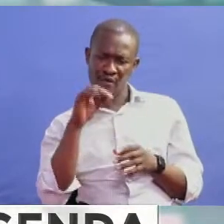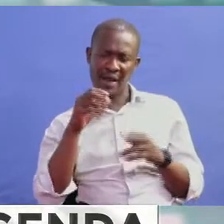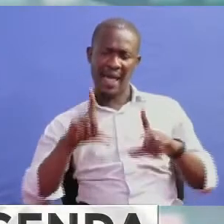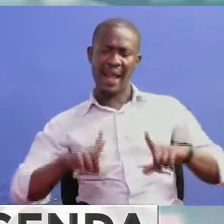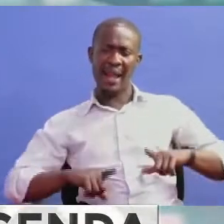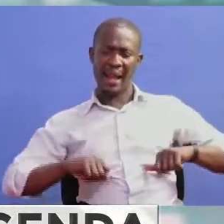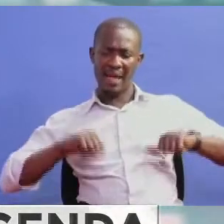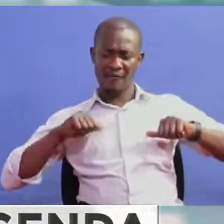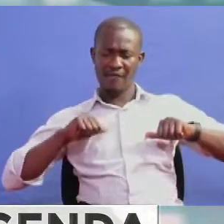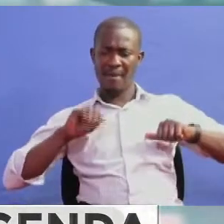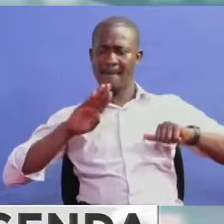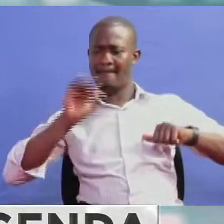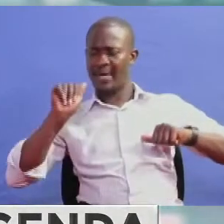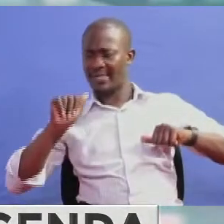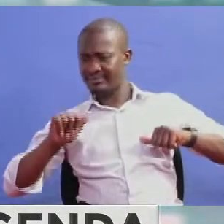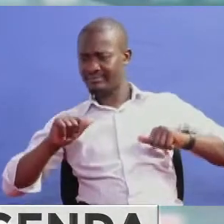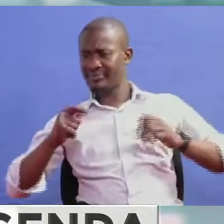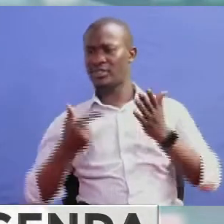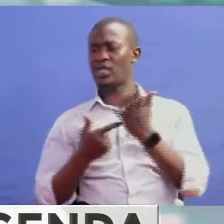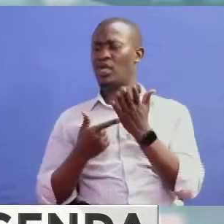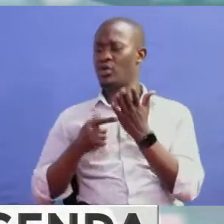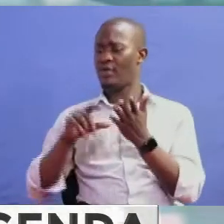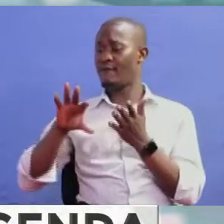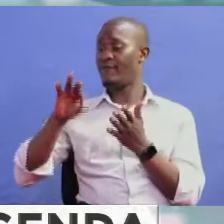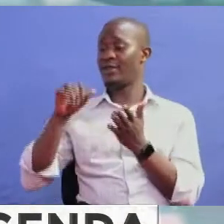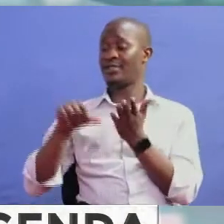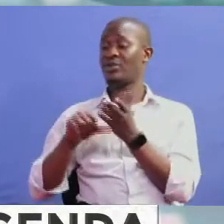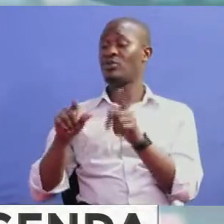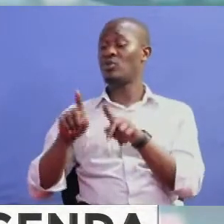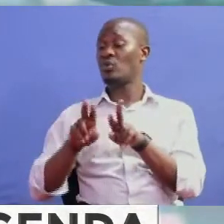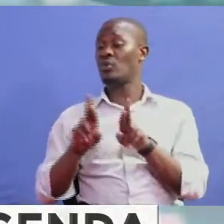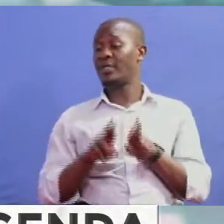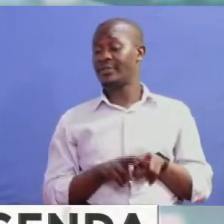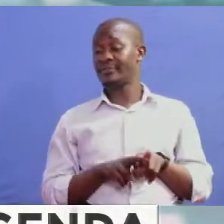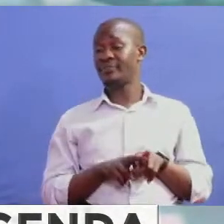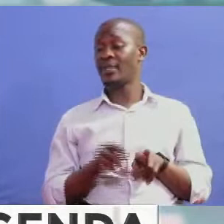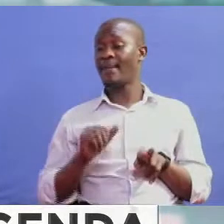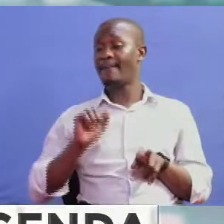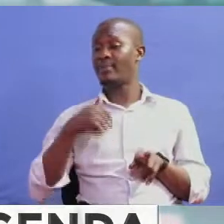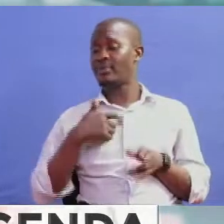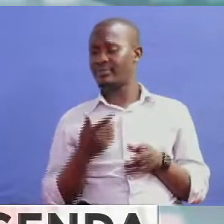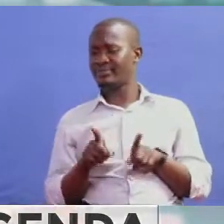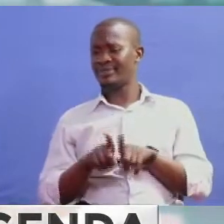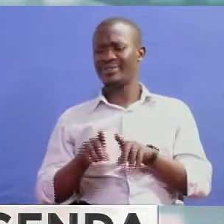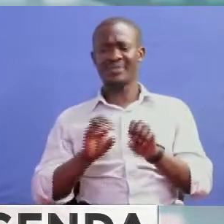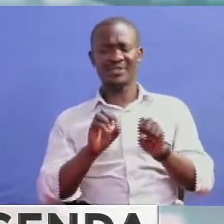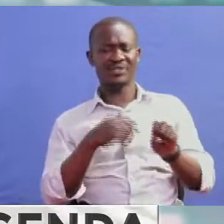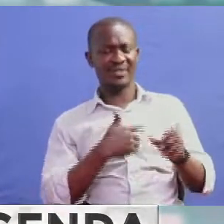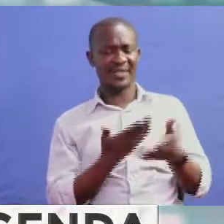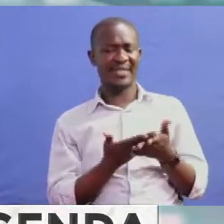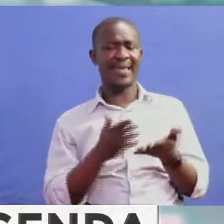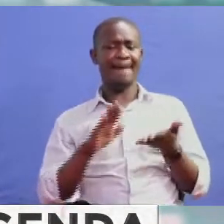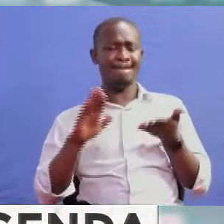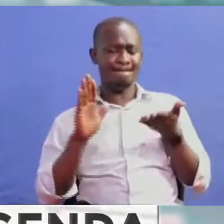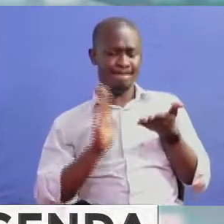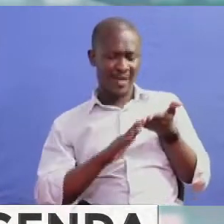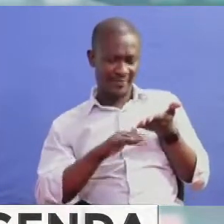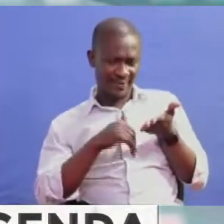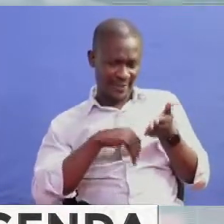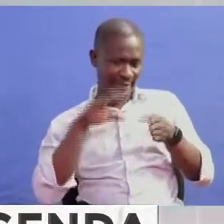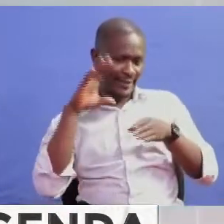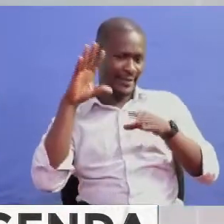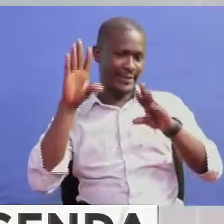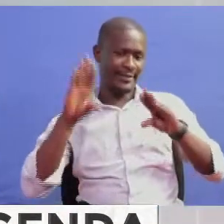by technology. There are others who found technology, and they cannot be at the same speed in terms of adopting